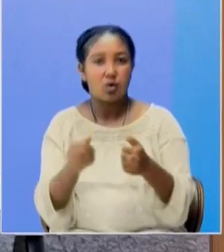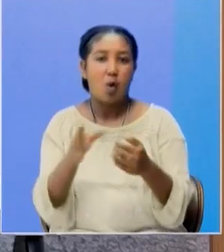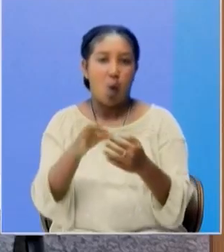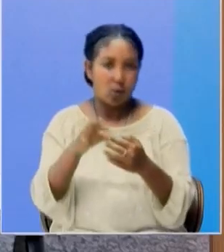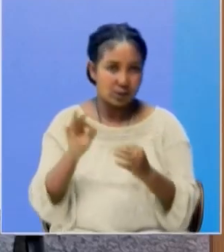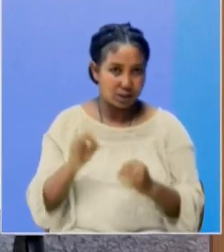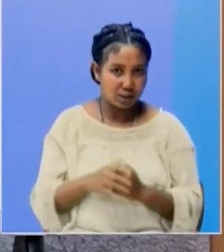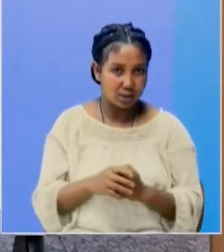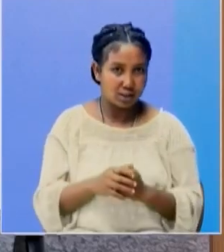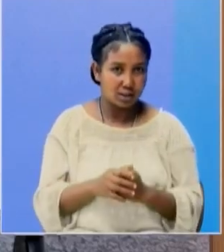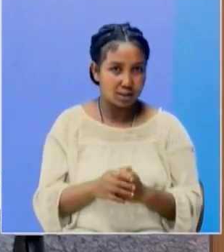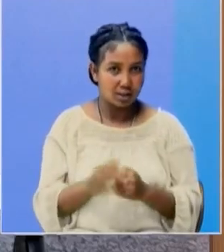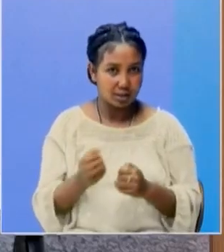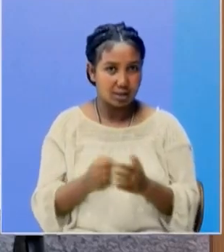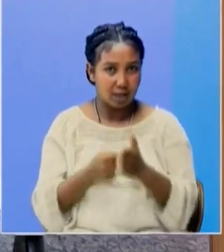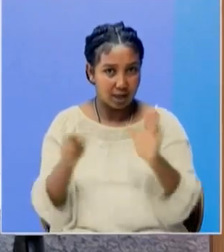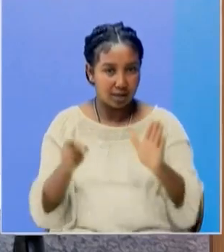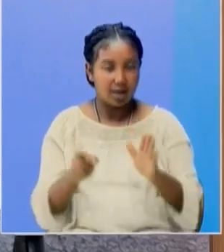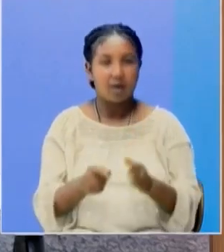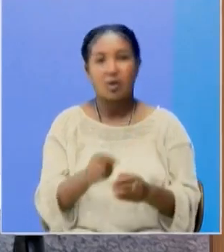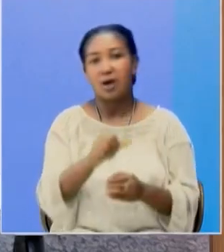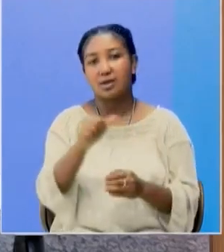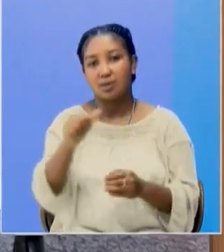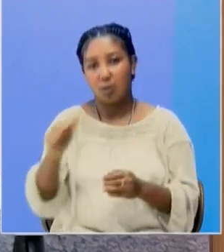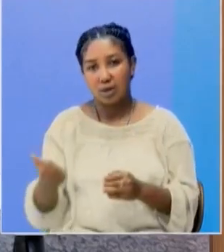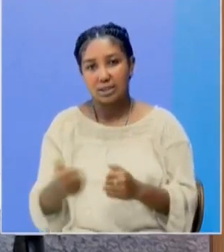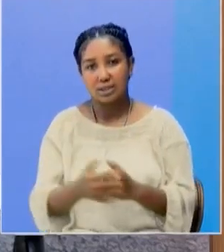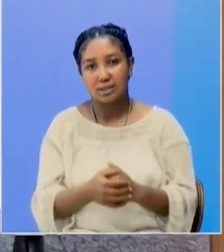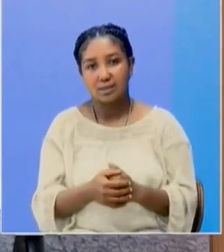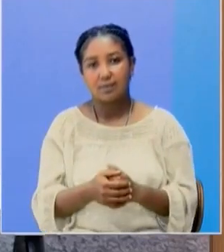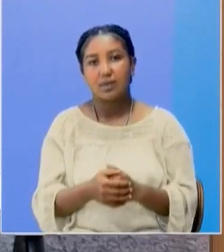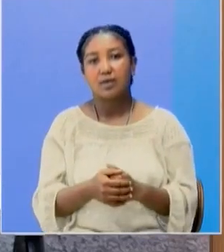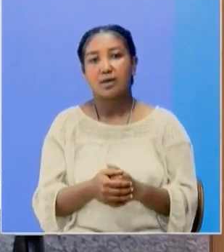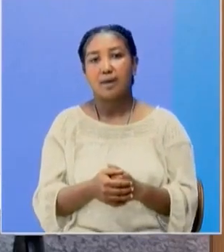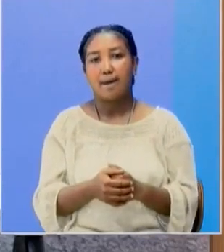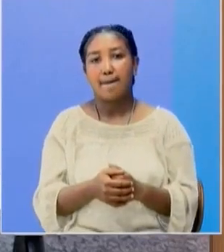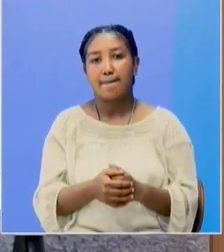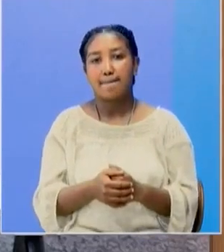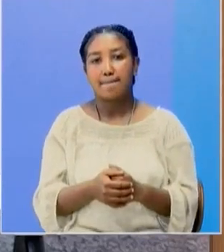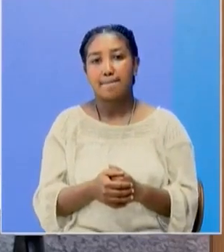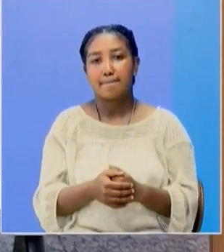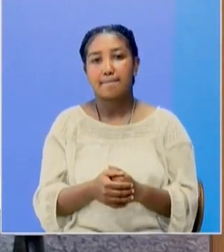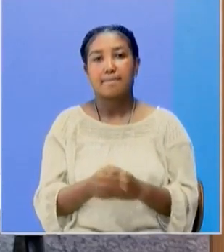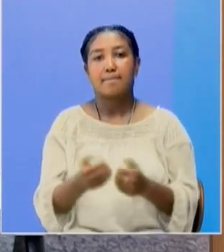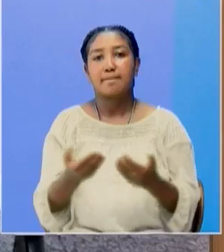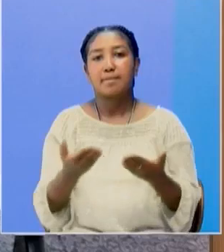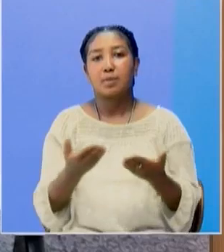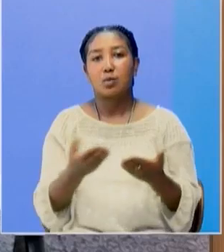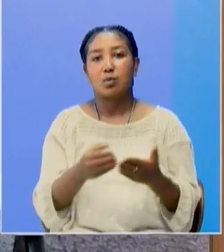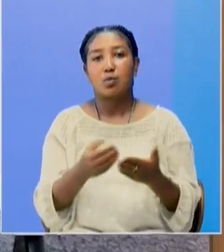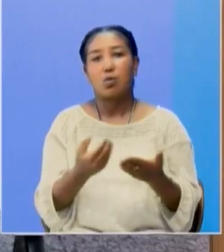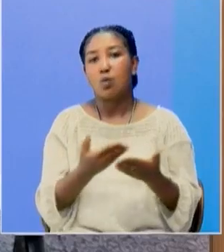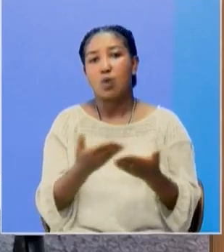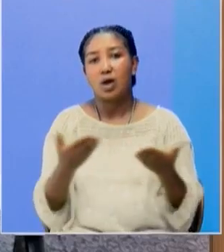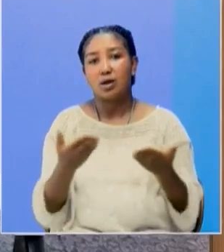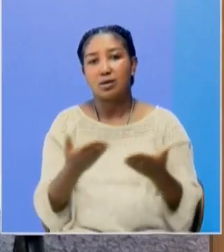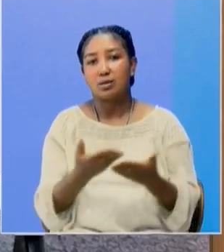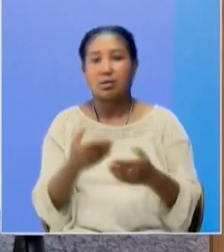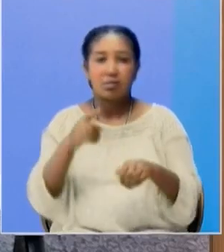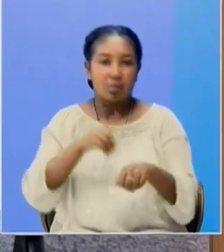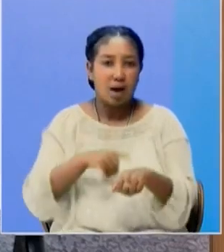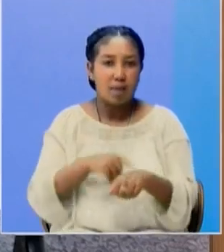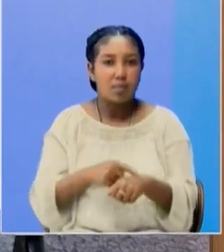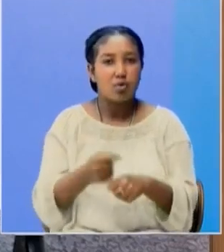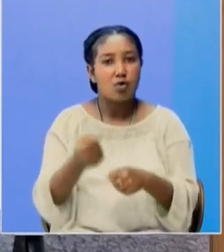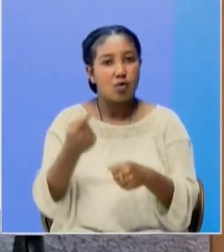option. Is it clear? And there's another point is what? Another point is when for time, why